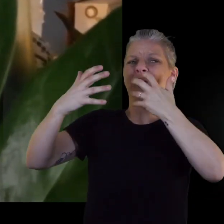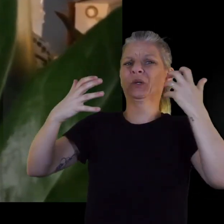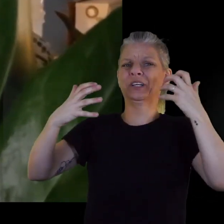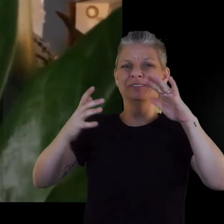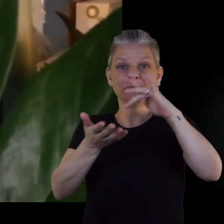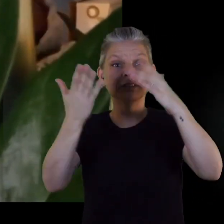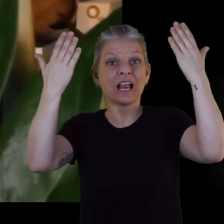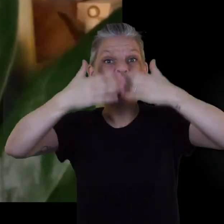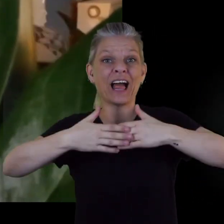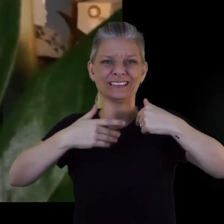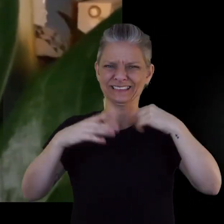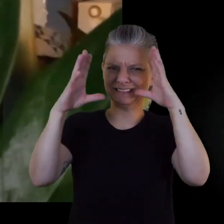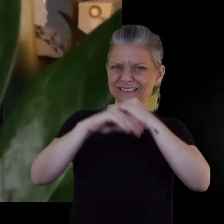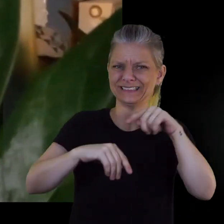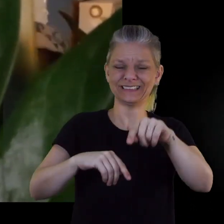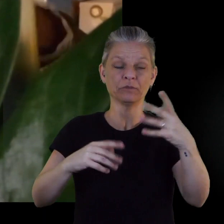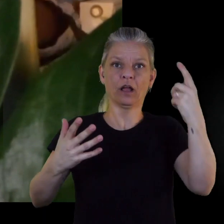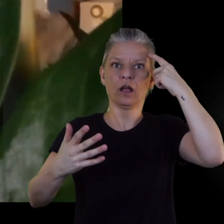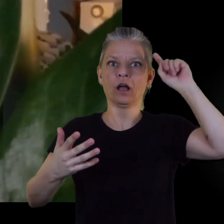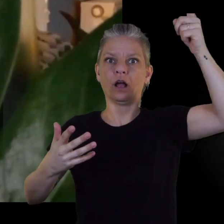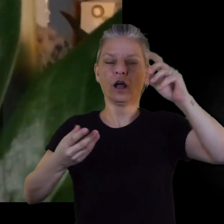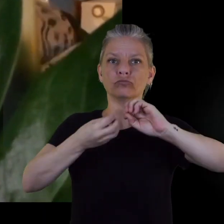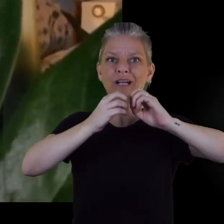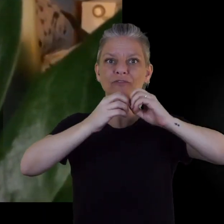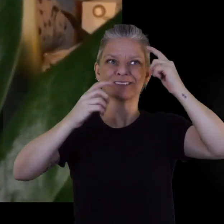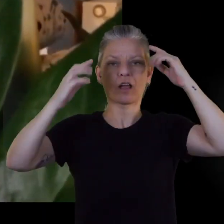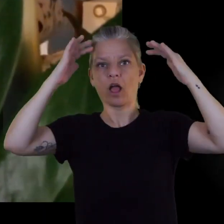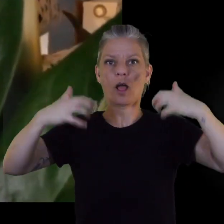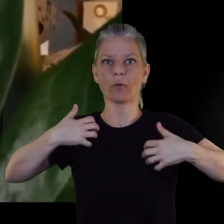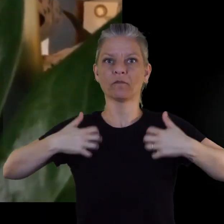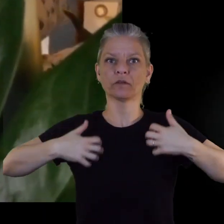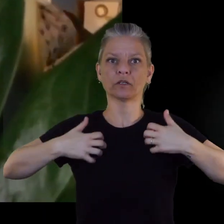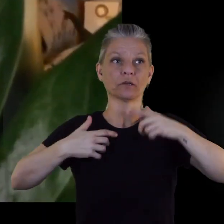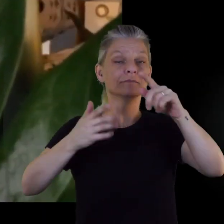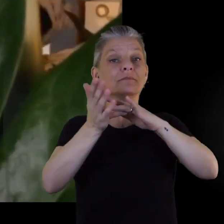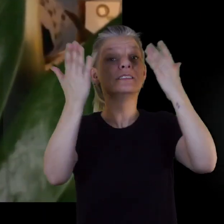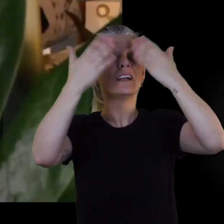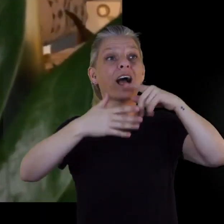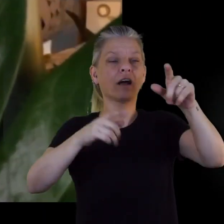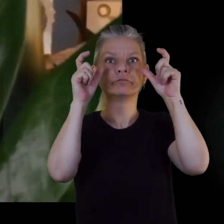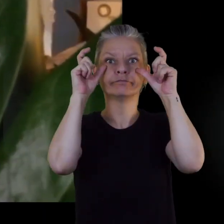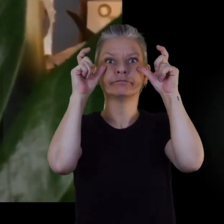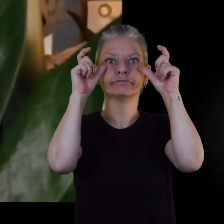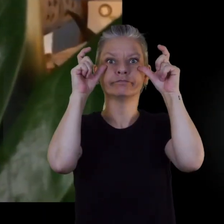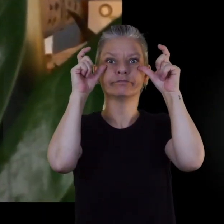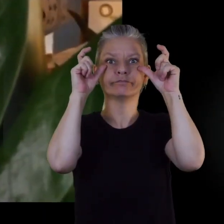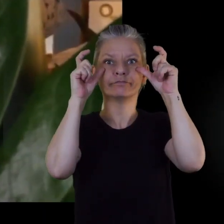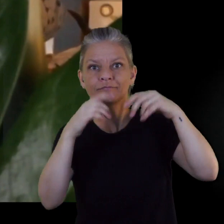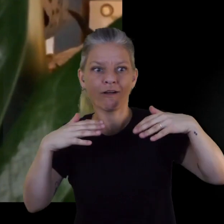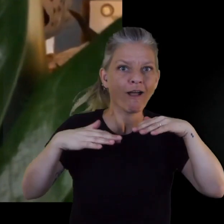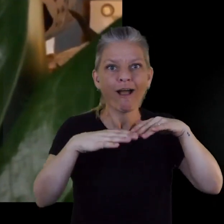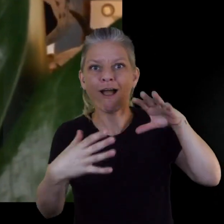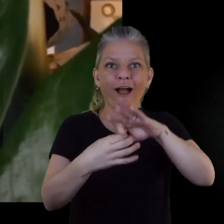when I need sleep is when I'm most creative, motivated. These midnight rites are so awakening. We got pros in main, jokes